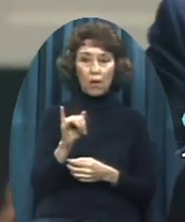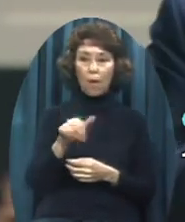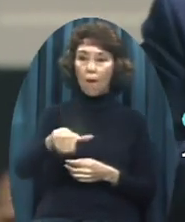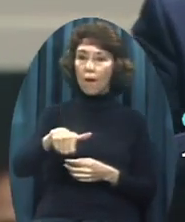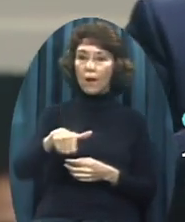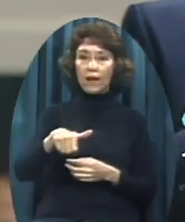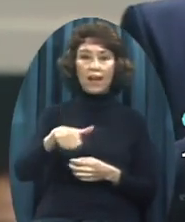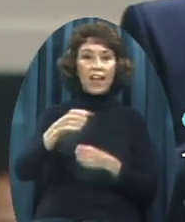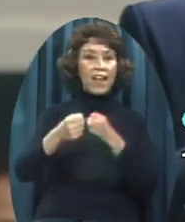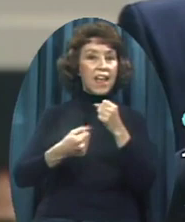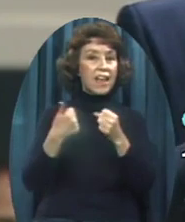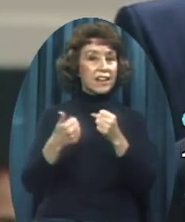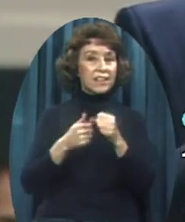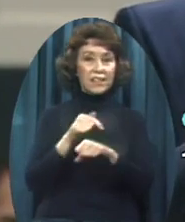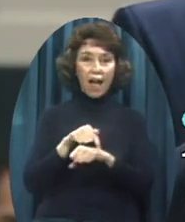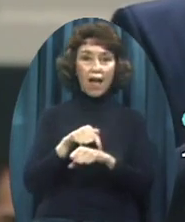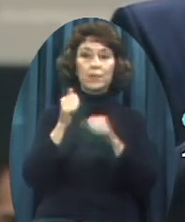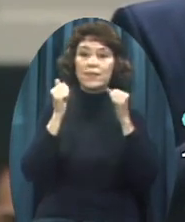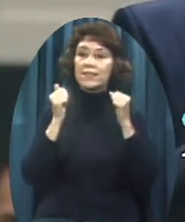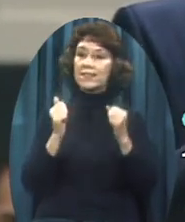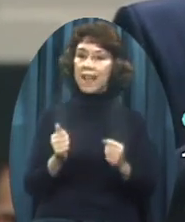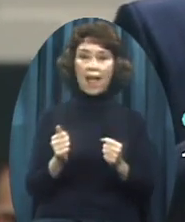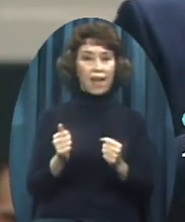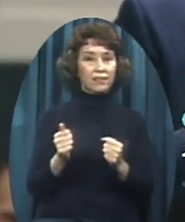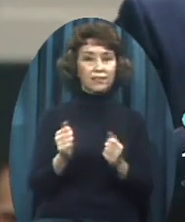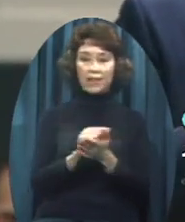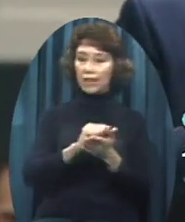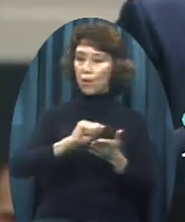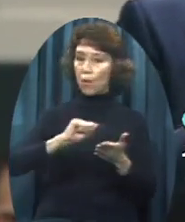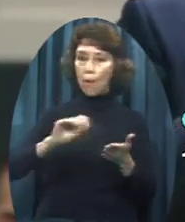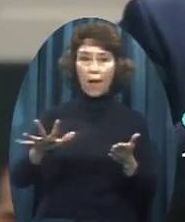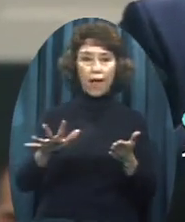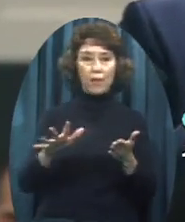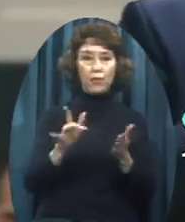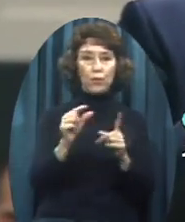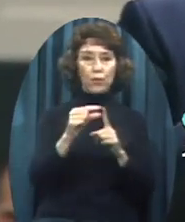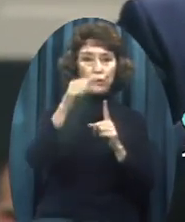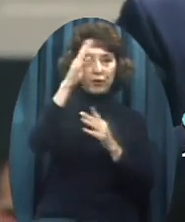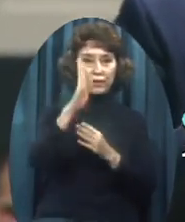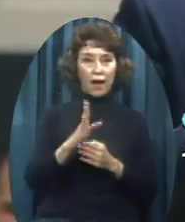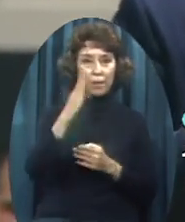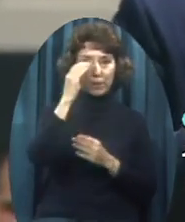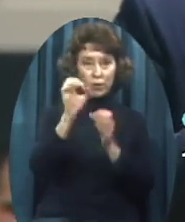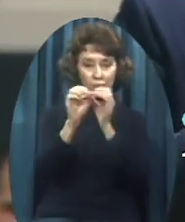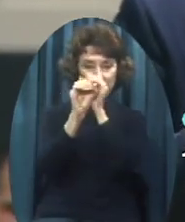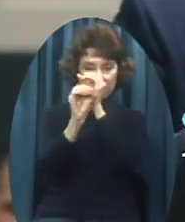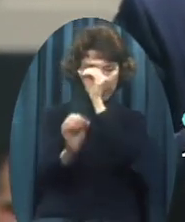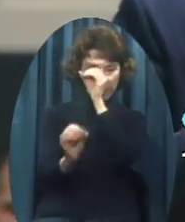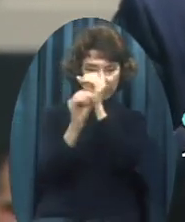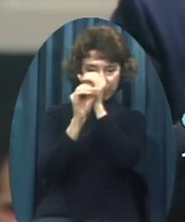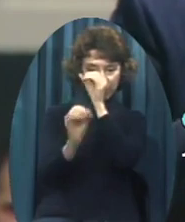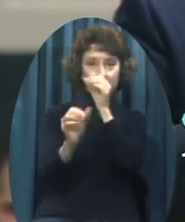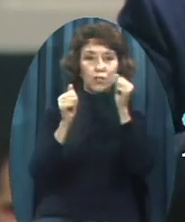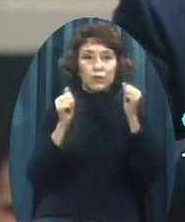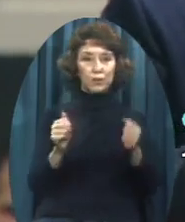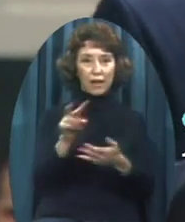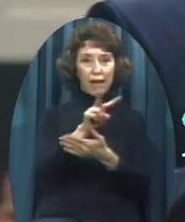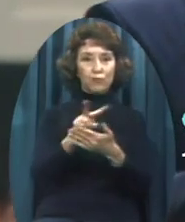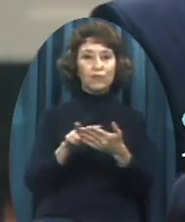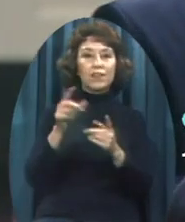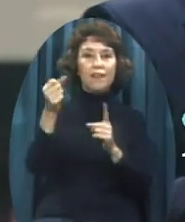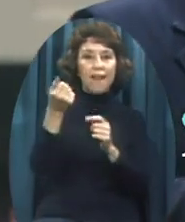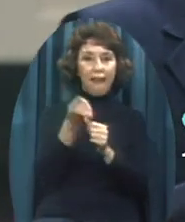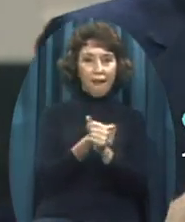with a student's microscope of 100 power or more, you can read it right off the microform, every word of